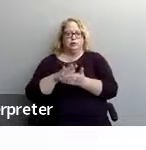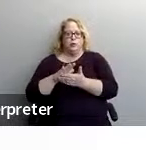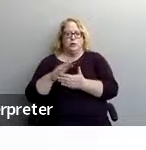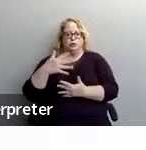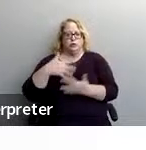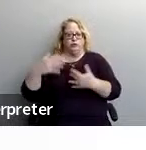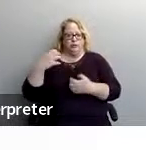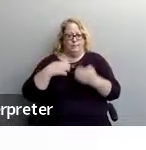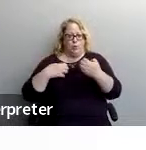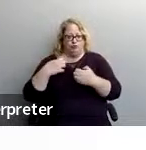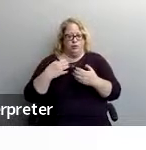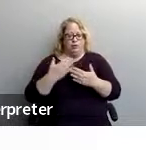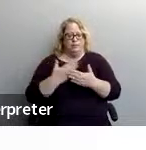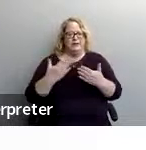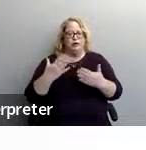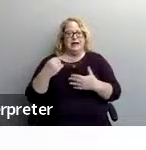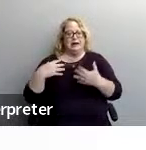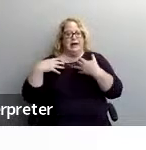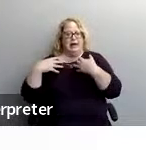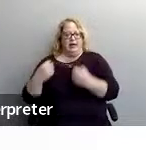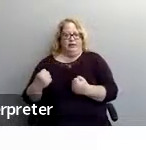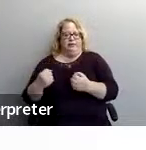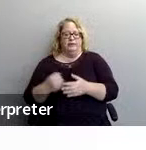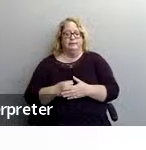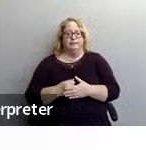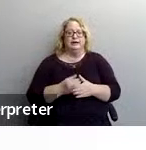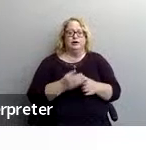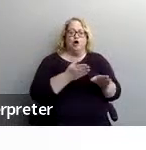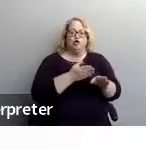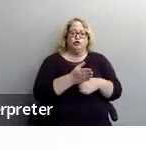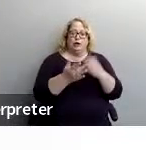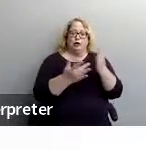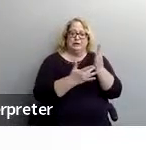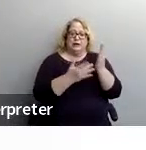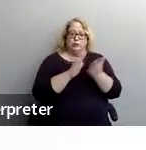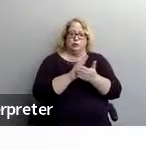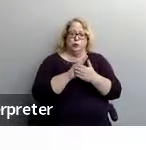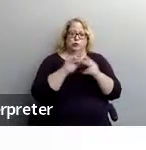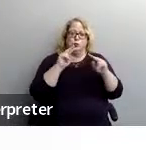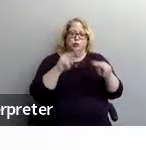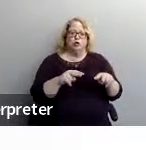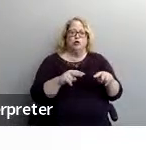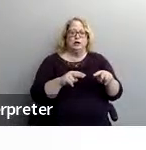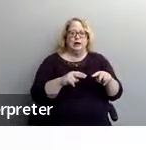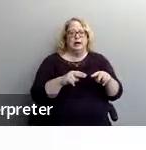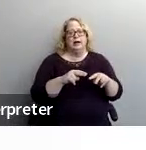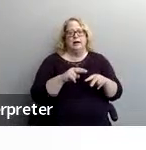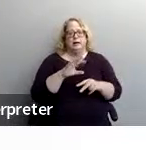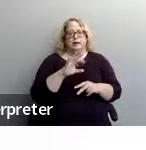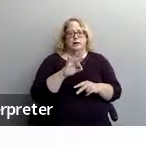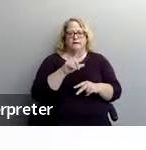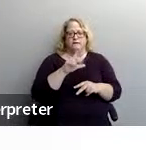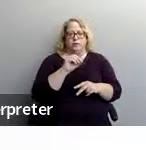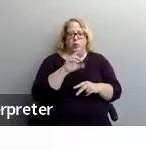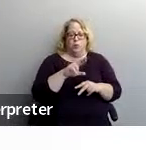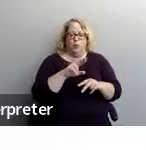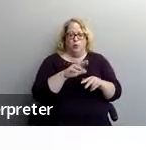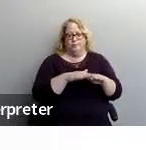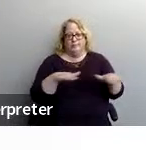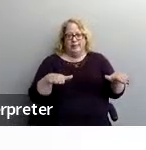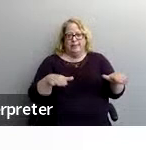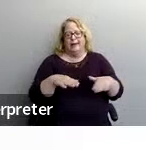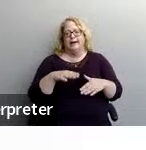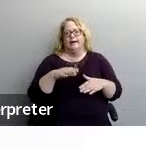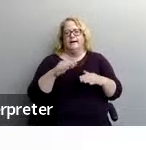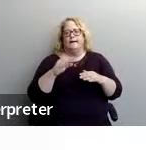materials and health materials. In our career and technical schools, we are looking at floor laying, multimedia, and culinary.